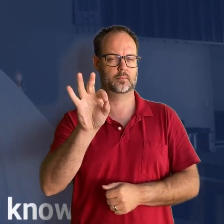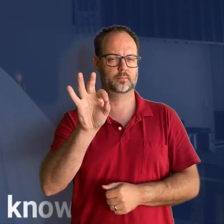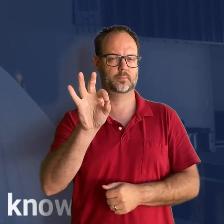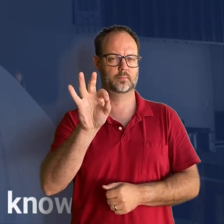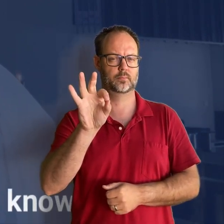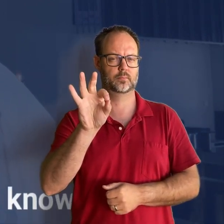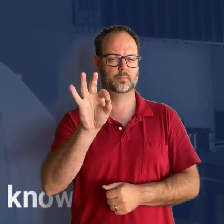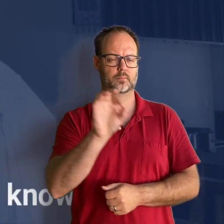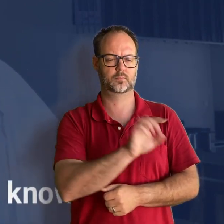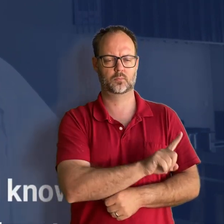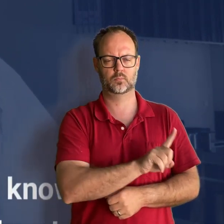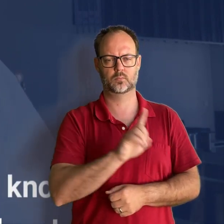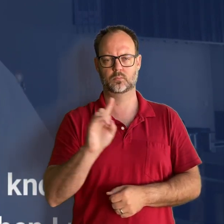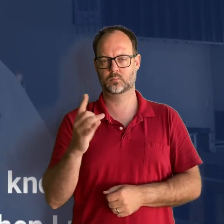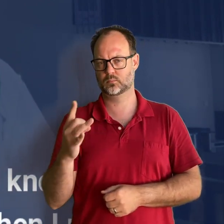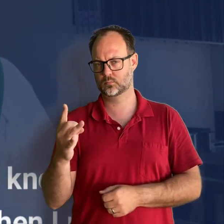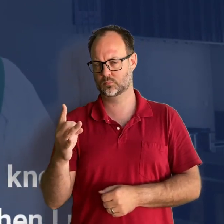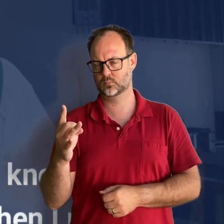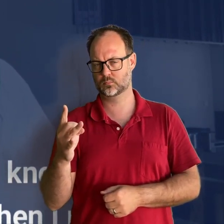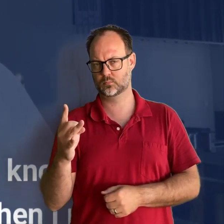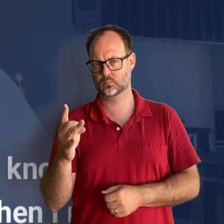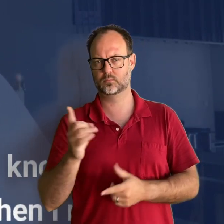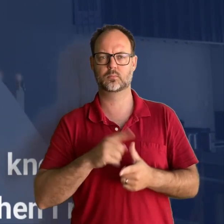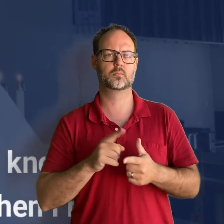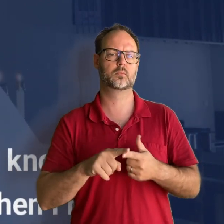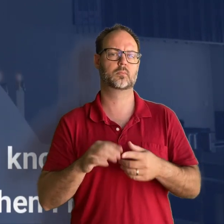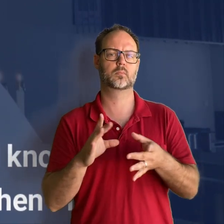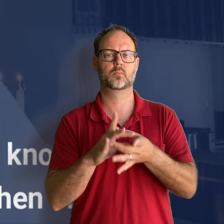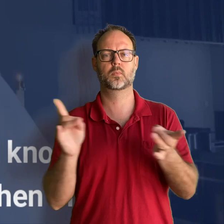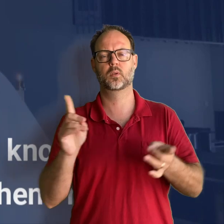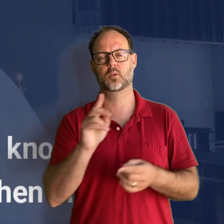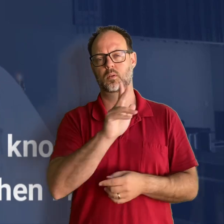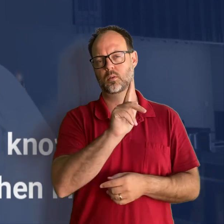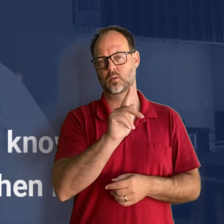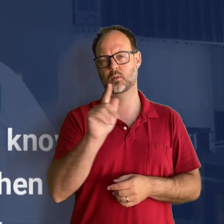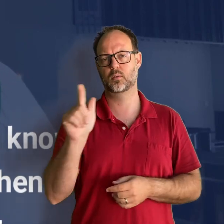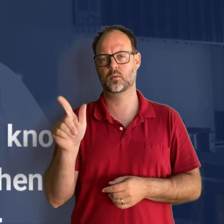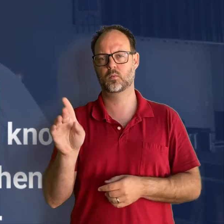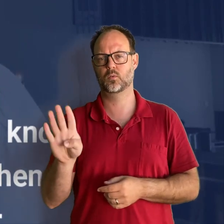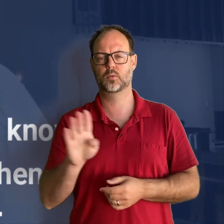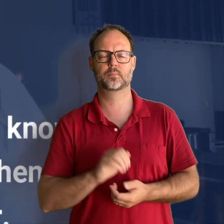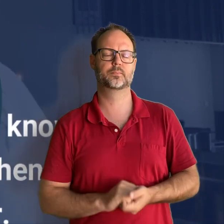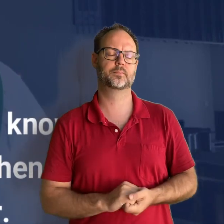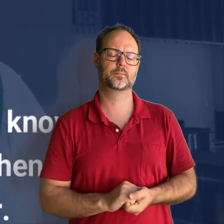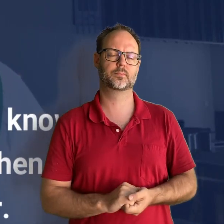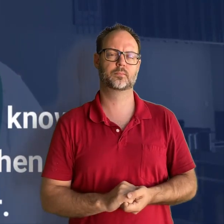139, the first 18 verses, and then verse 23 and 24.